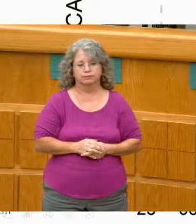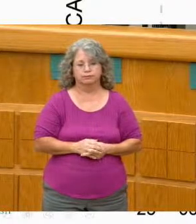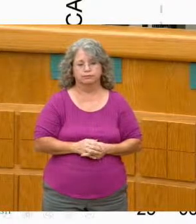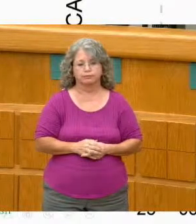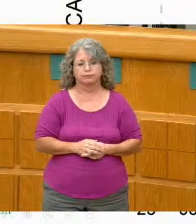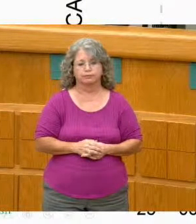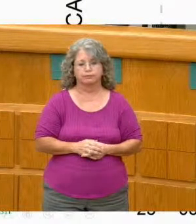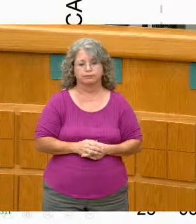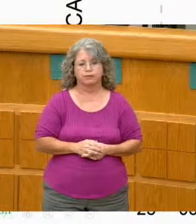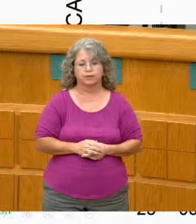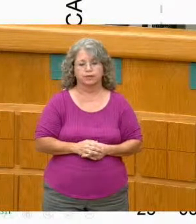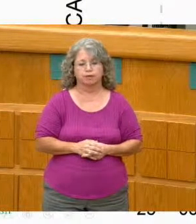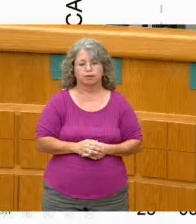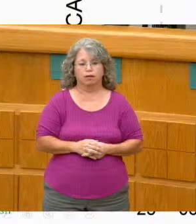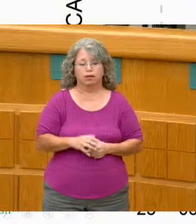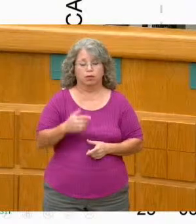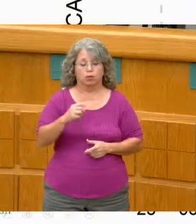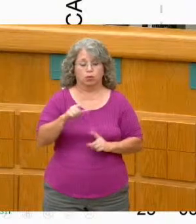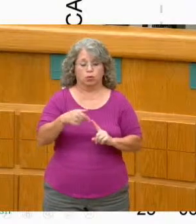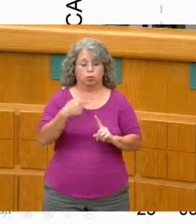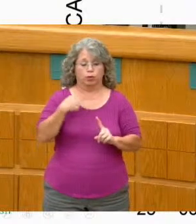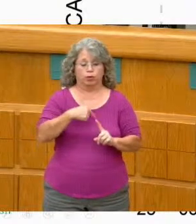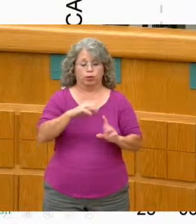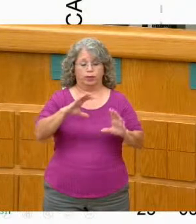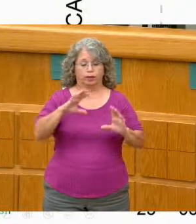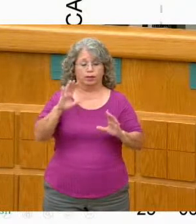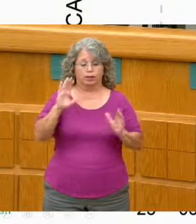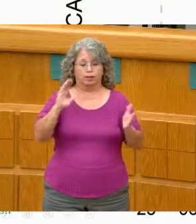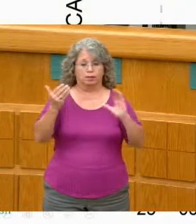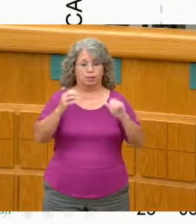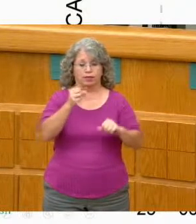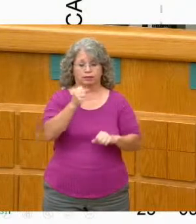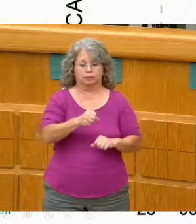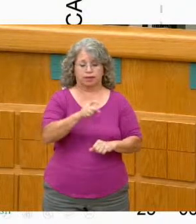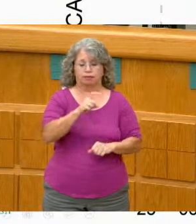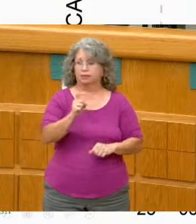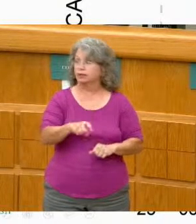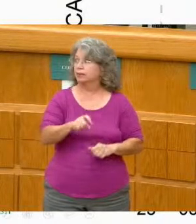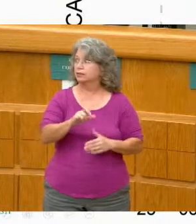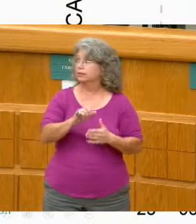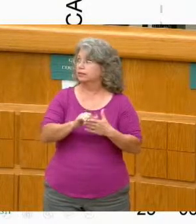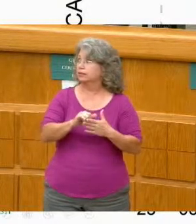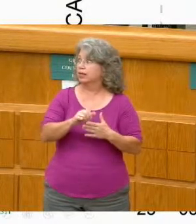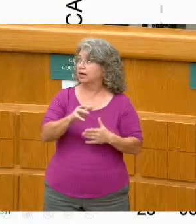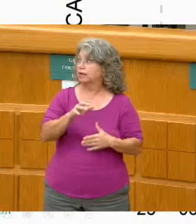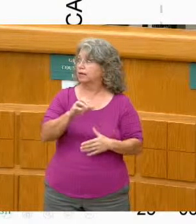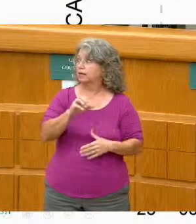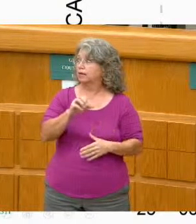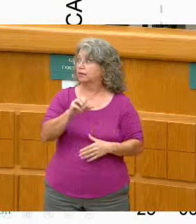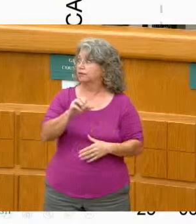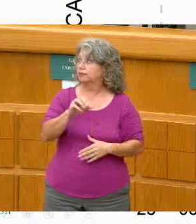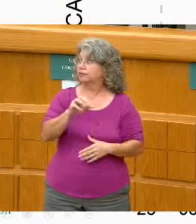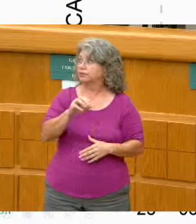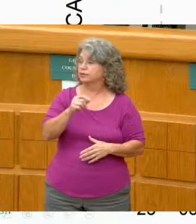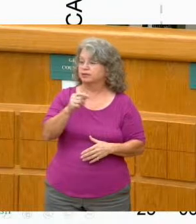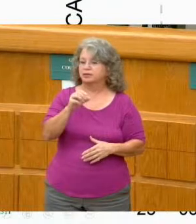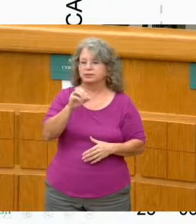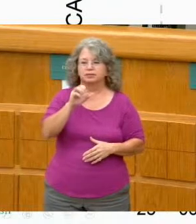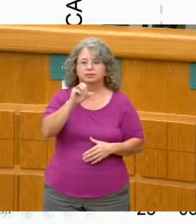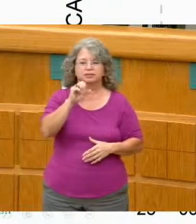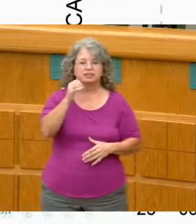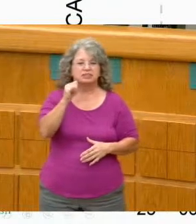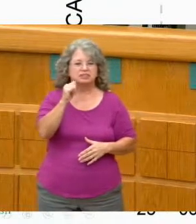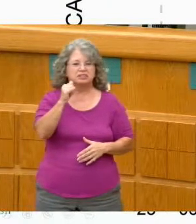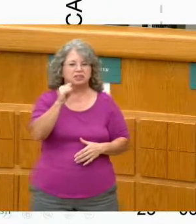In terms of the whole rest of the state, when we compare South Texas, which is us, it's this kind of mustard